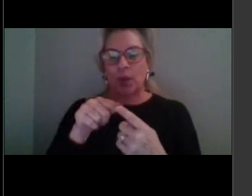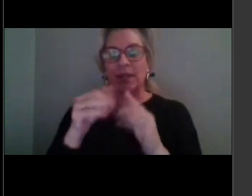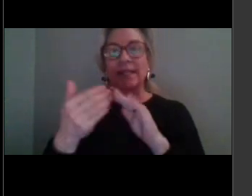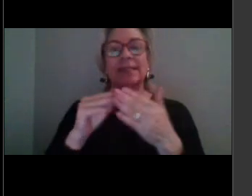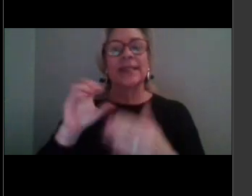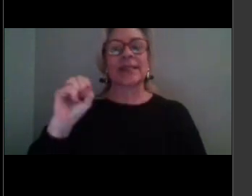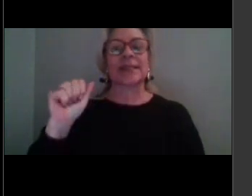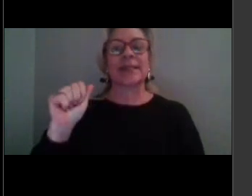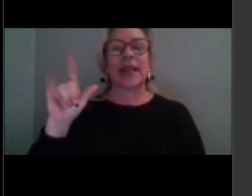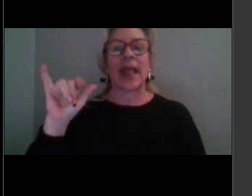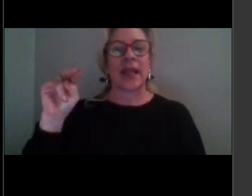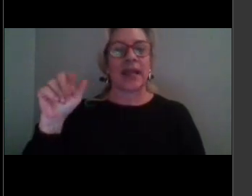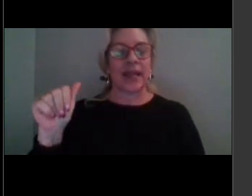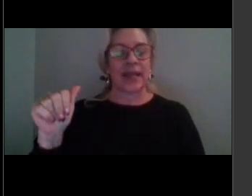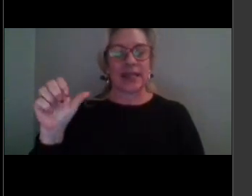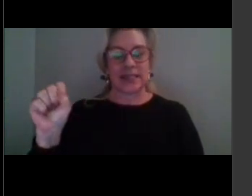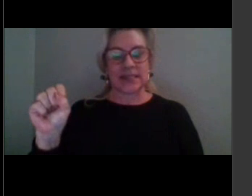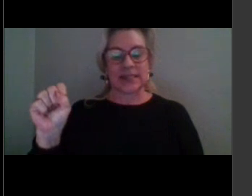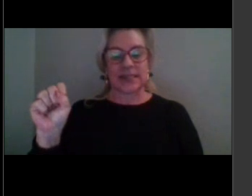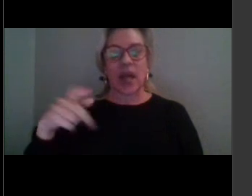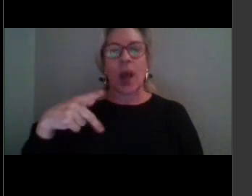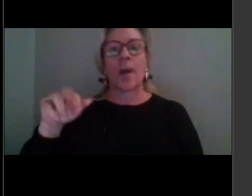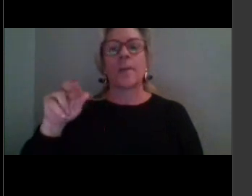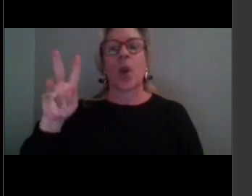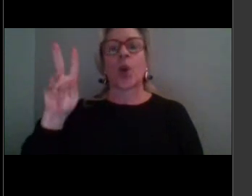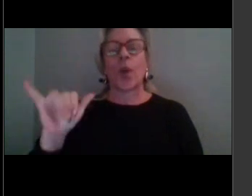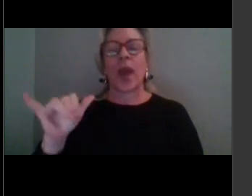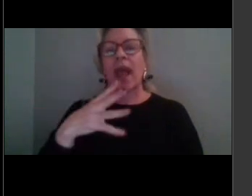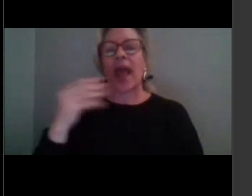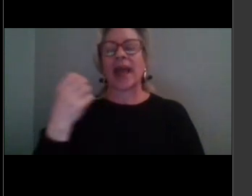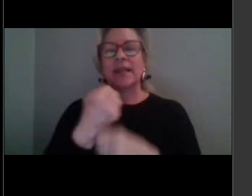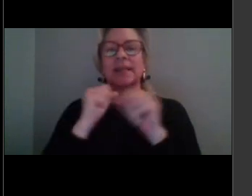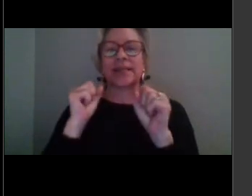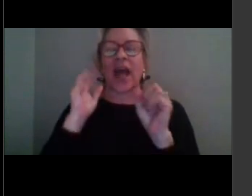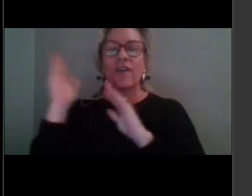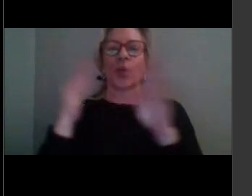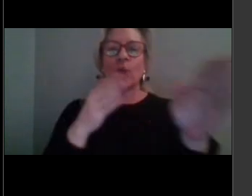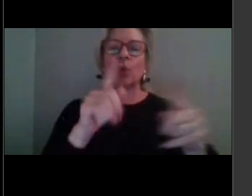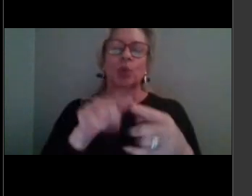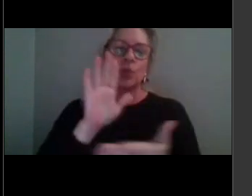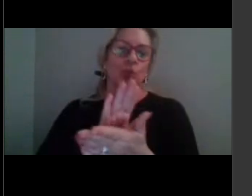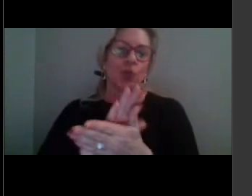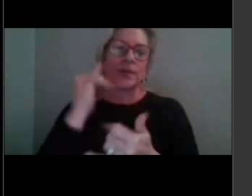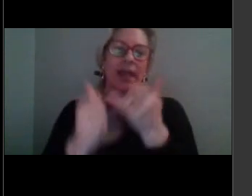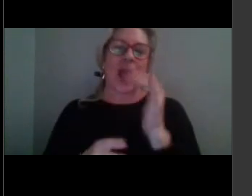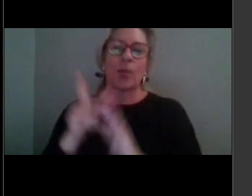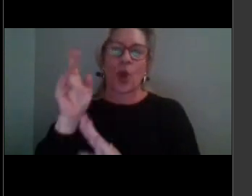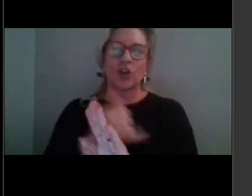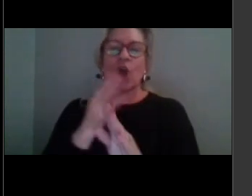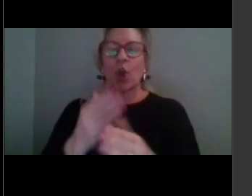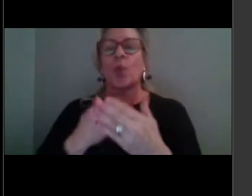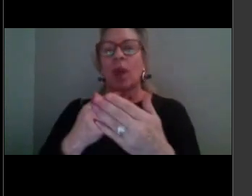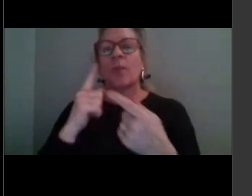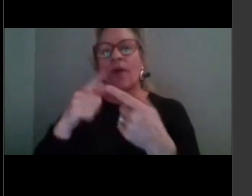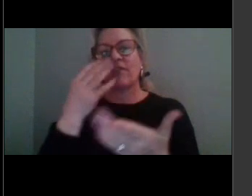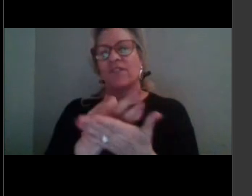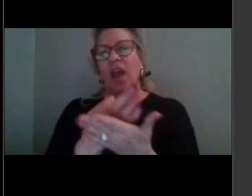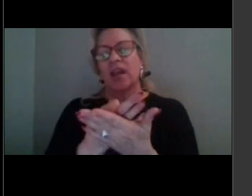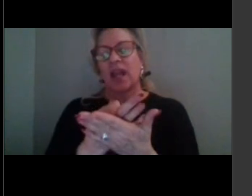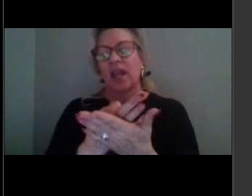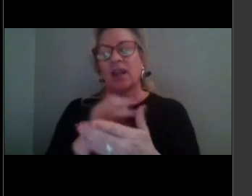Salinas' Hardin Parkway Path and Safe Routes to School project is the last project recommended for funding in the small urban and